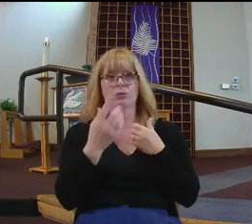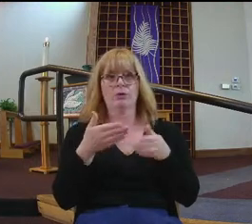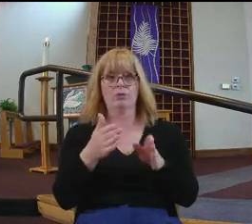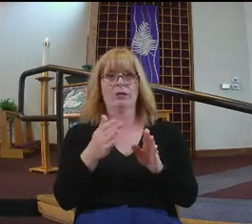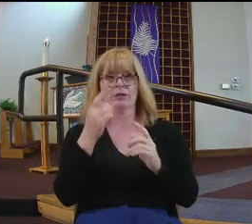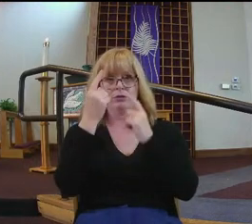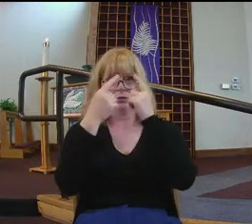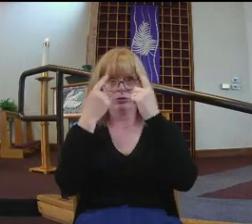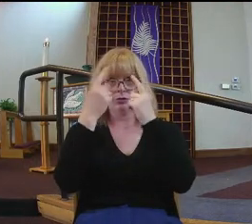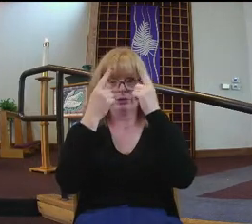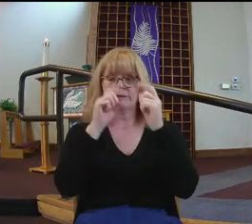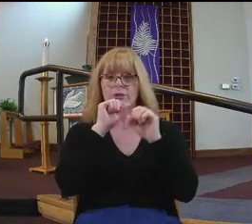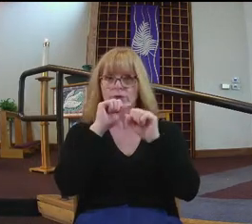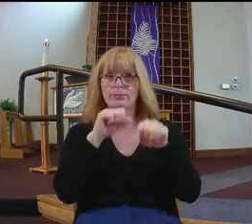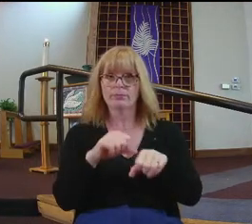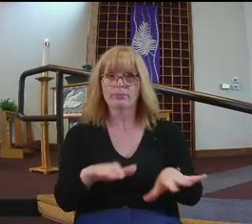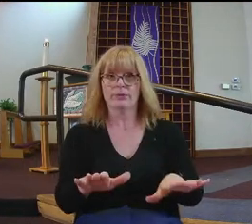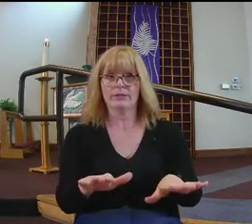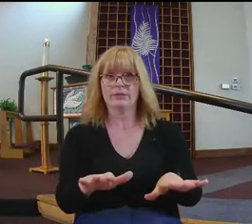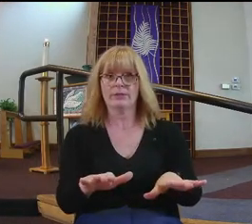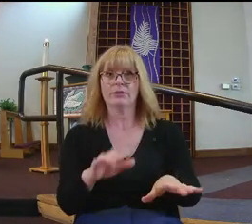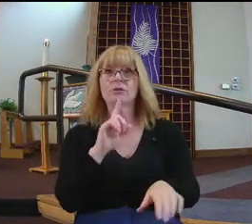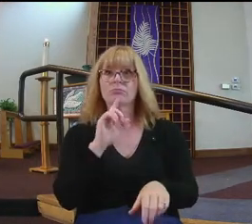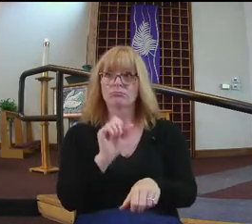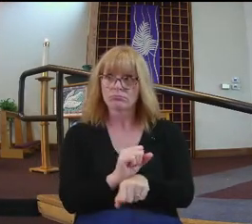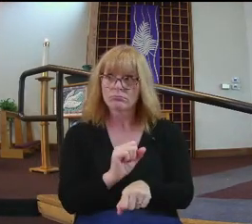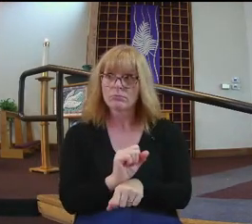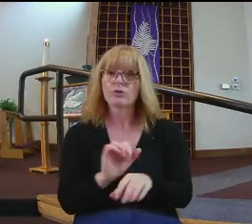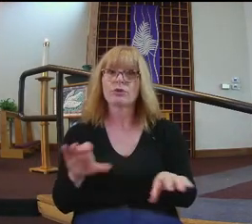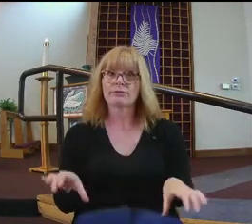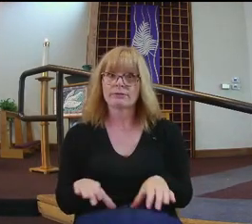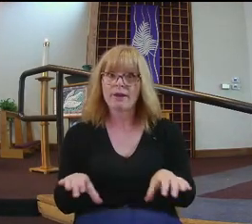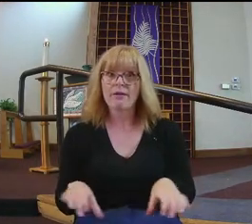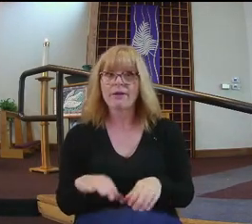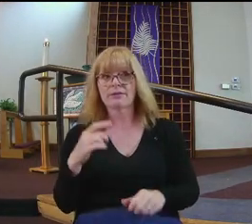blessing, is it actually does something.